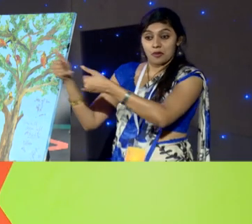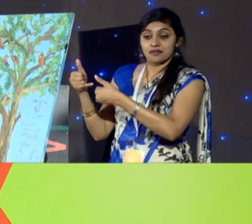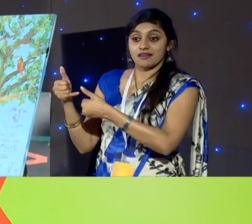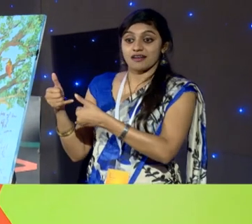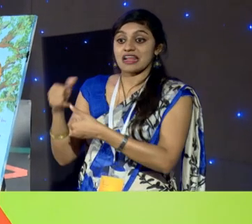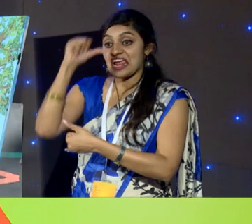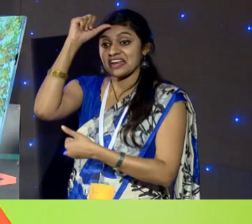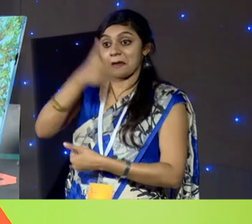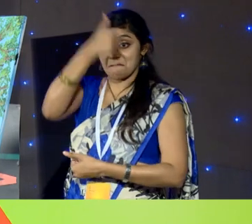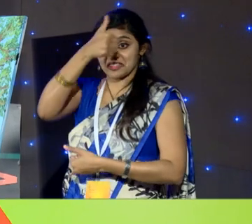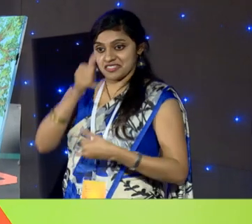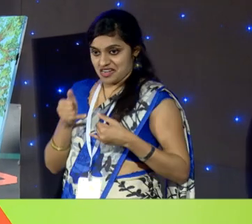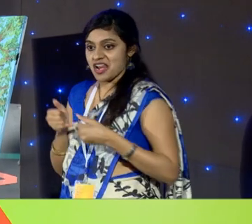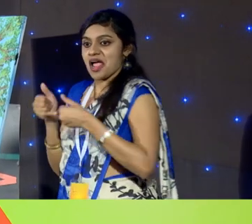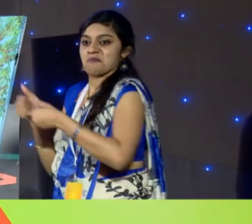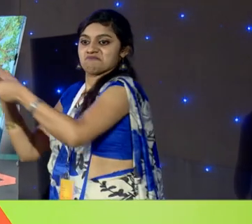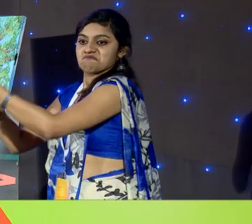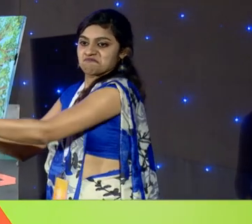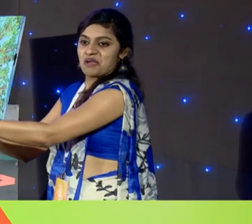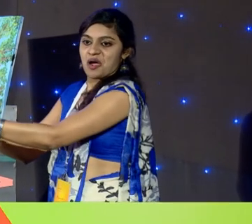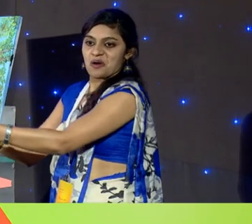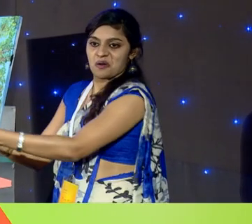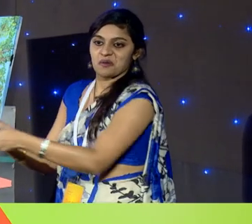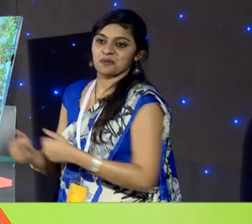India. Next, please.